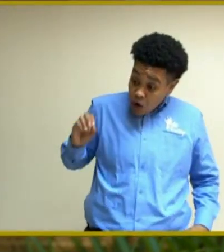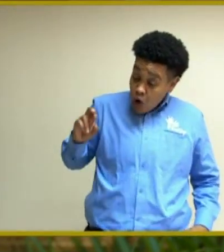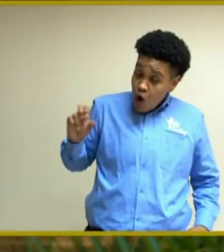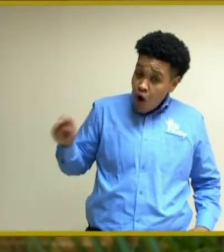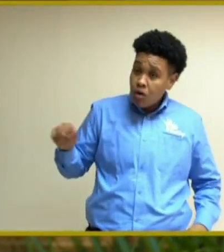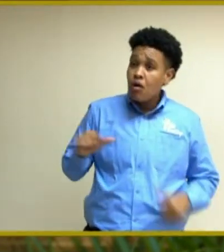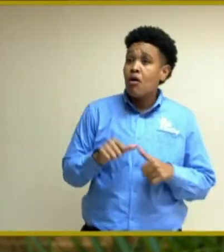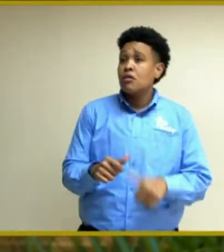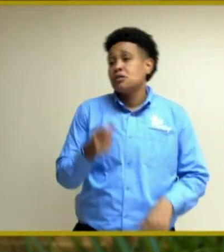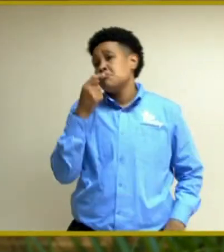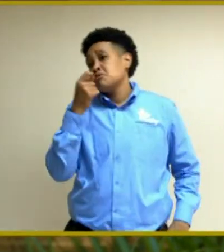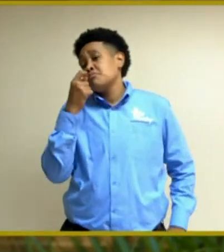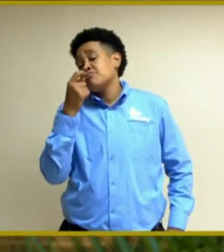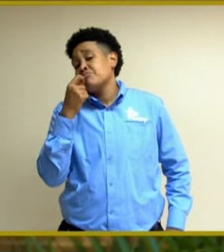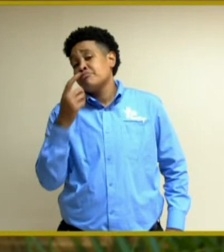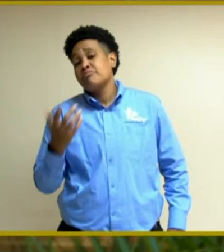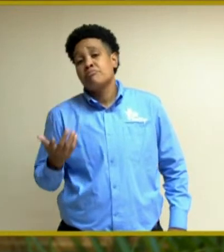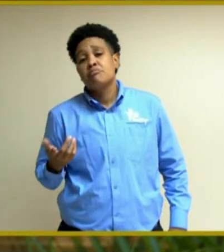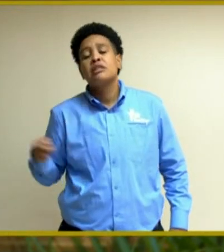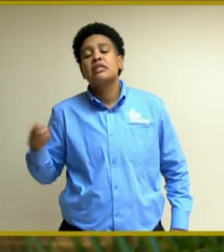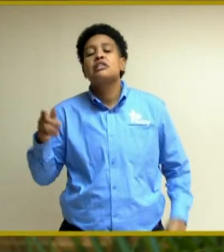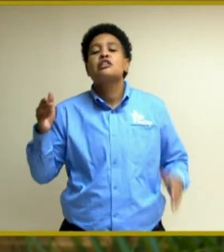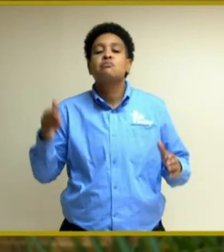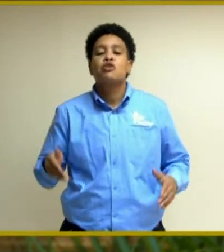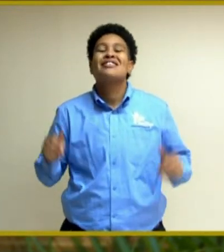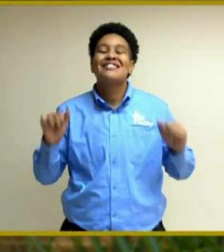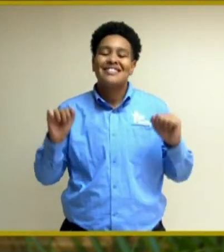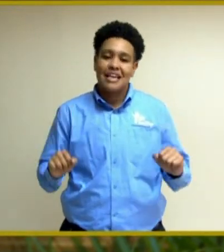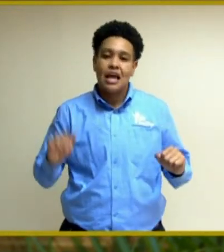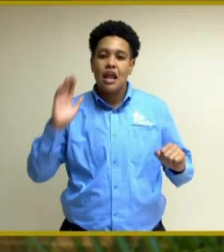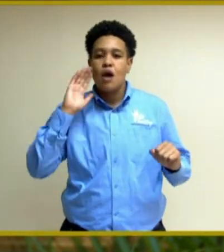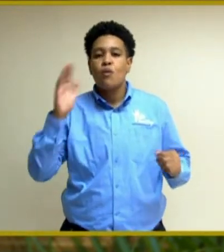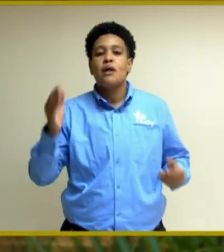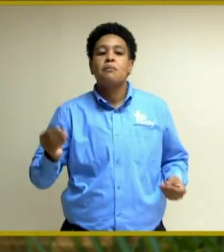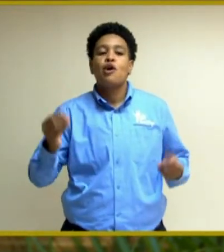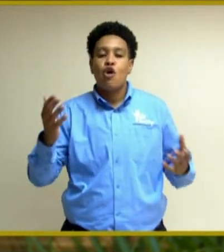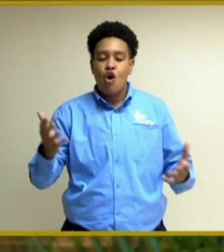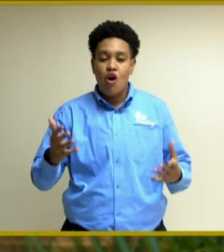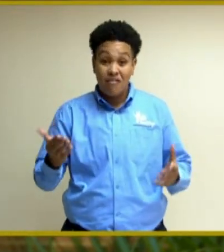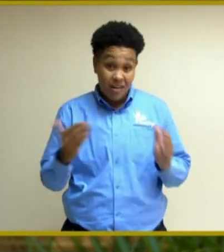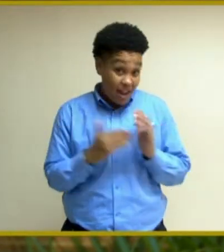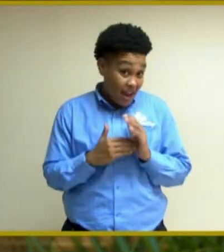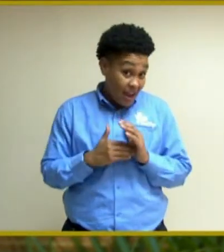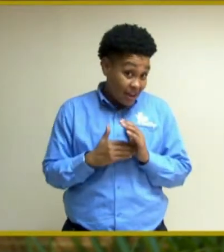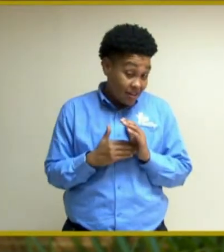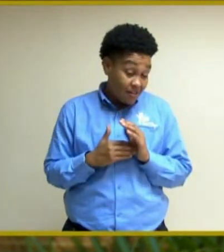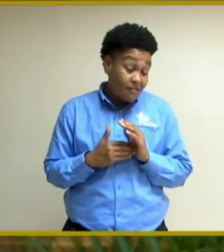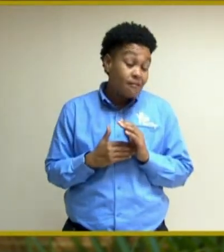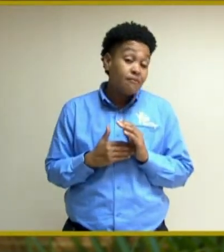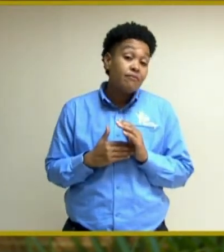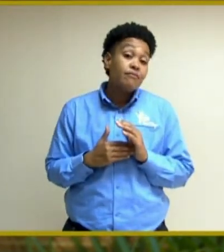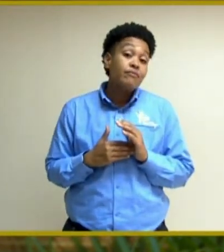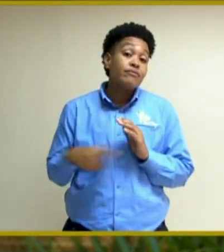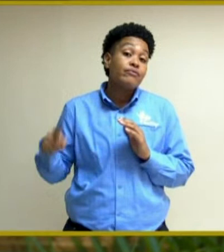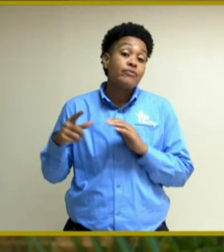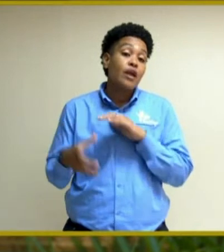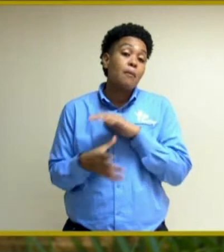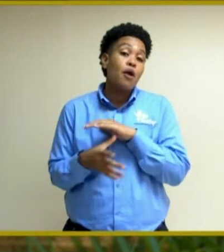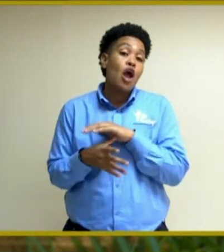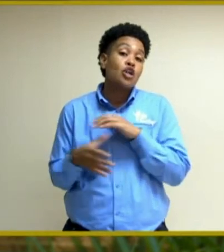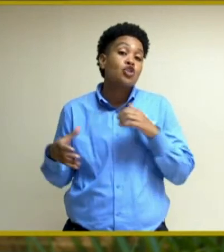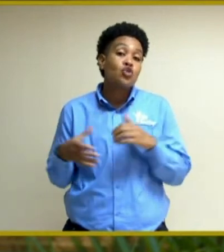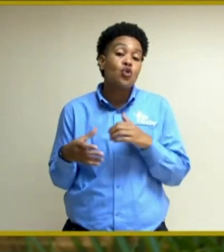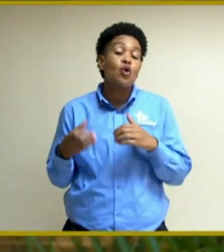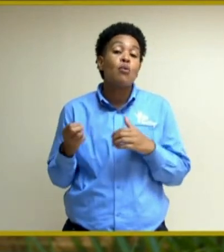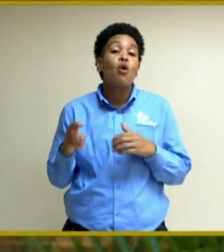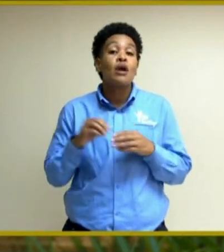on their medications, then these persons can and will be offered. Again, they are in a priority group or in one